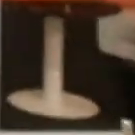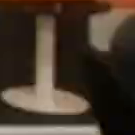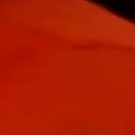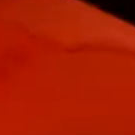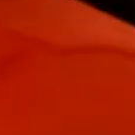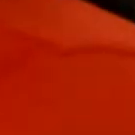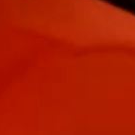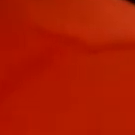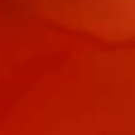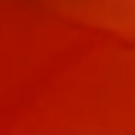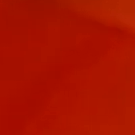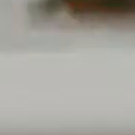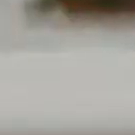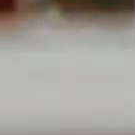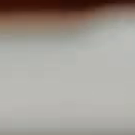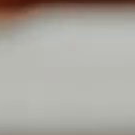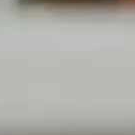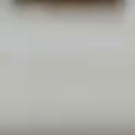ready